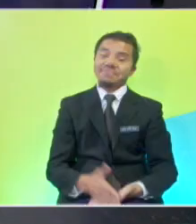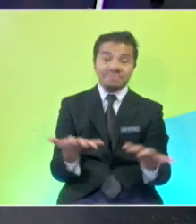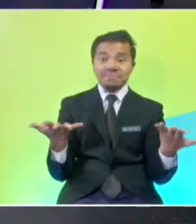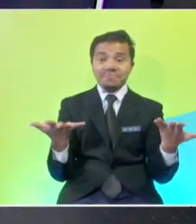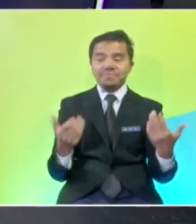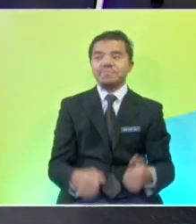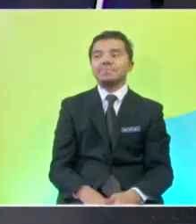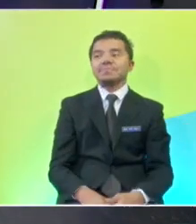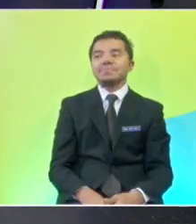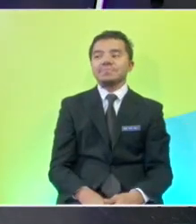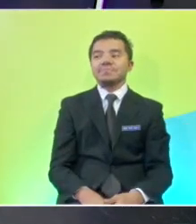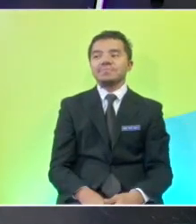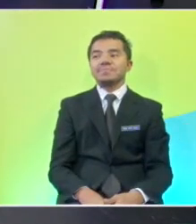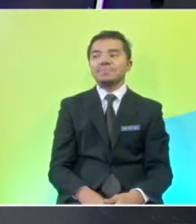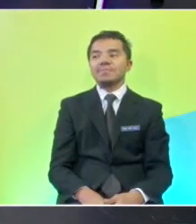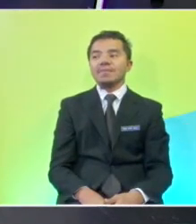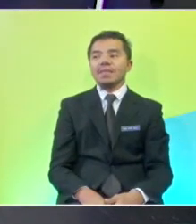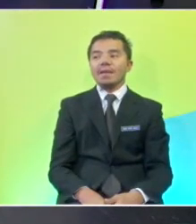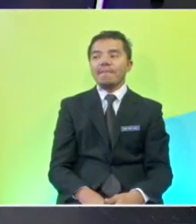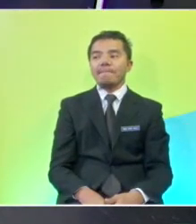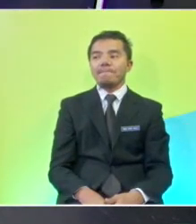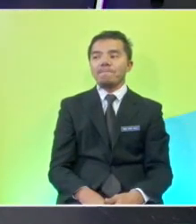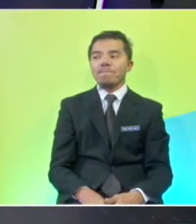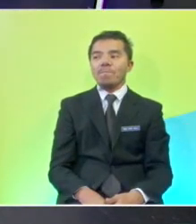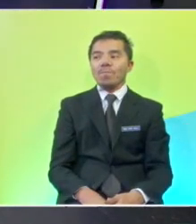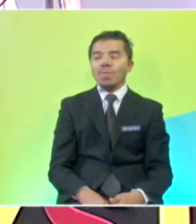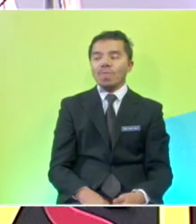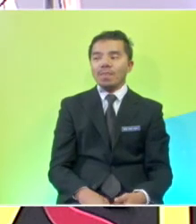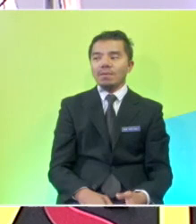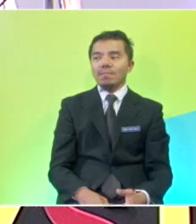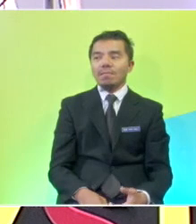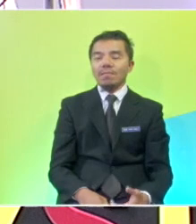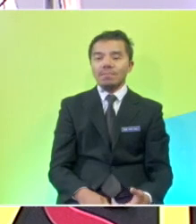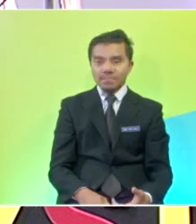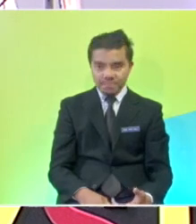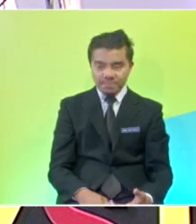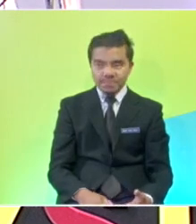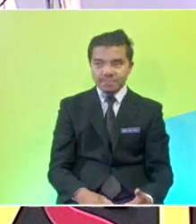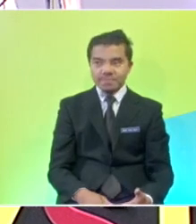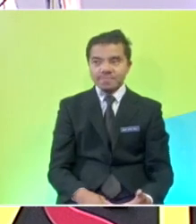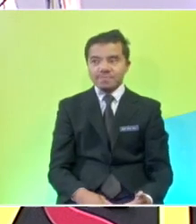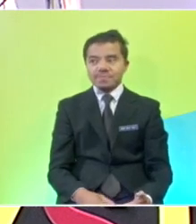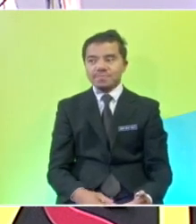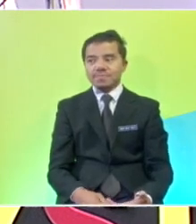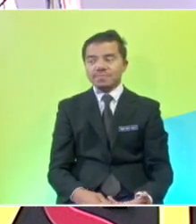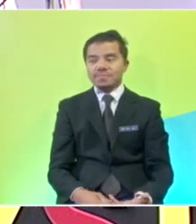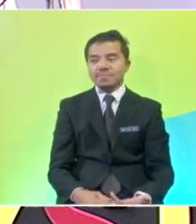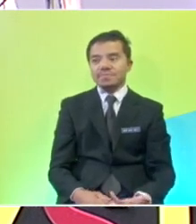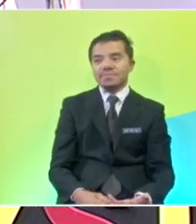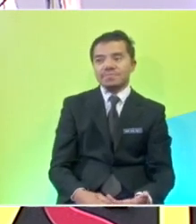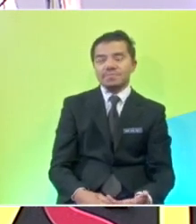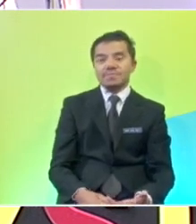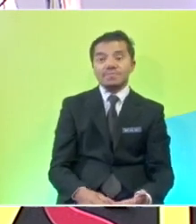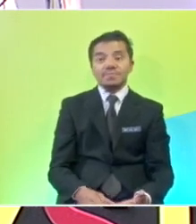Yes, very simple. And maybe like what about this black? If you don't want that also can, you just use a paper, that's enough. A4 paper, that's enough. Okay,